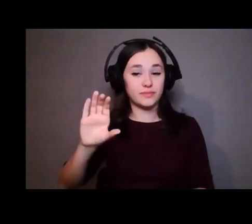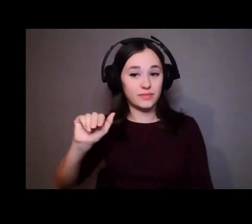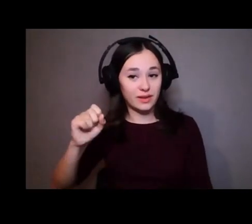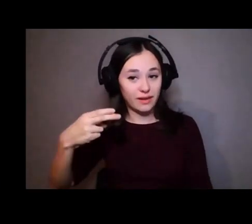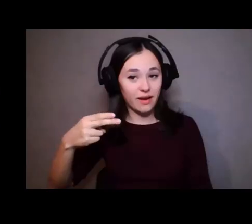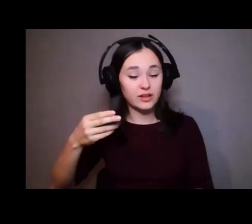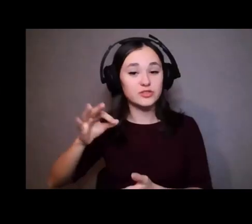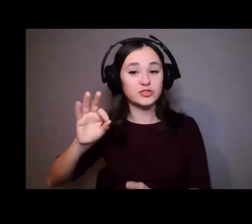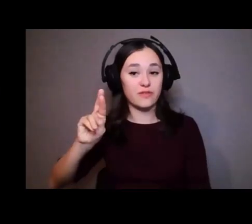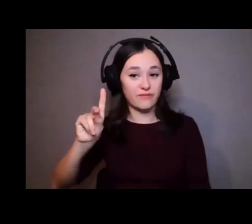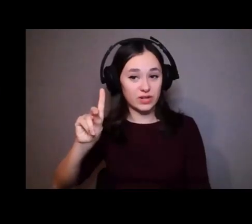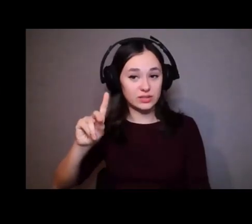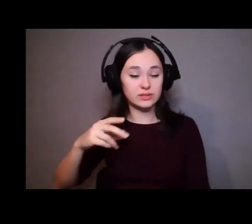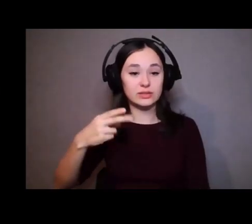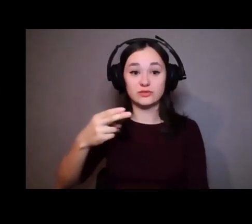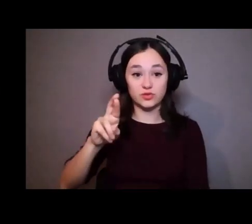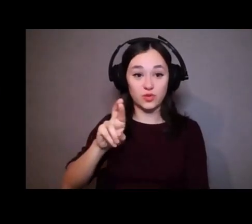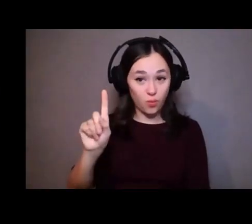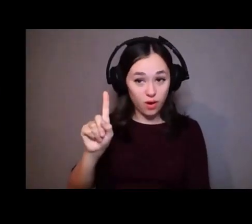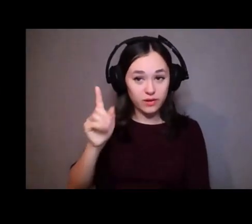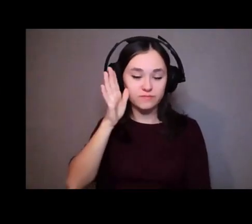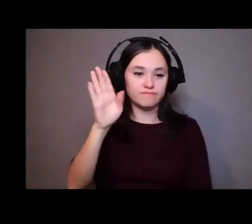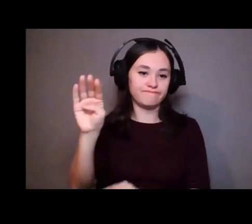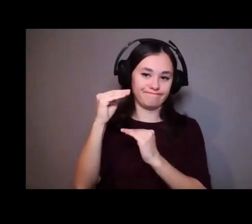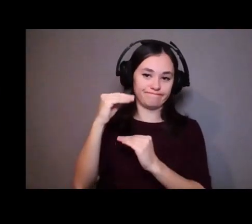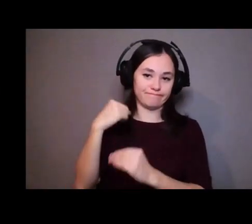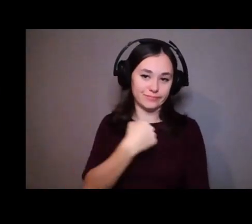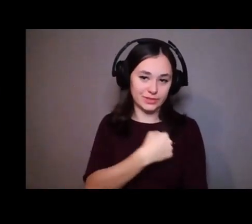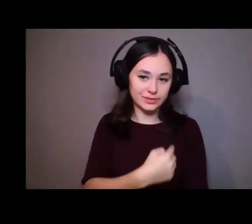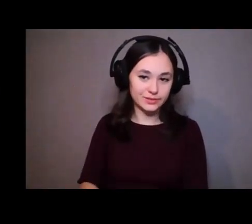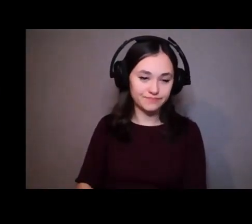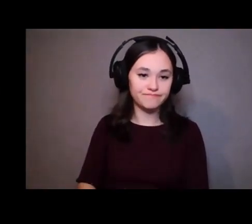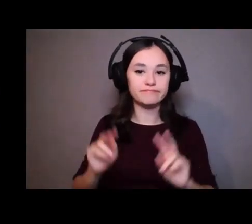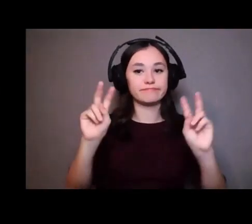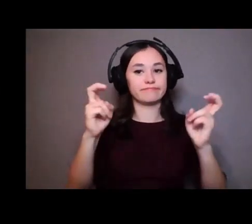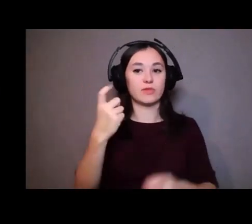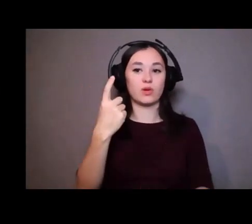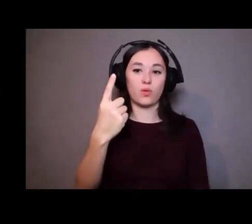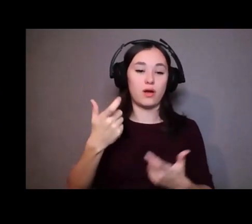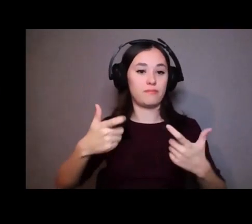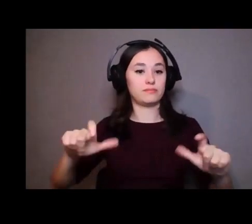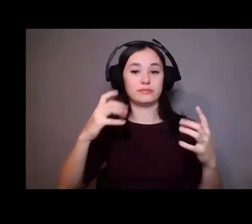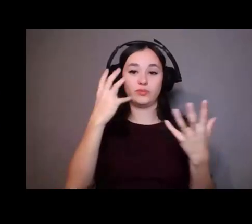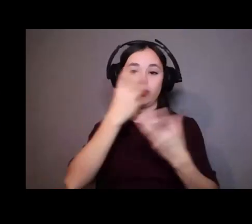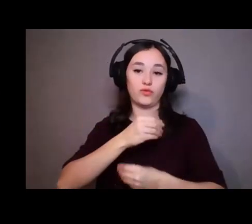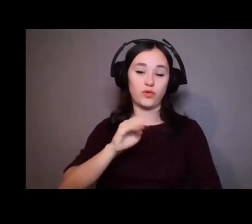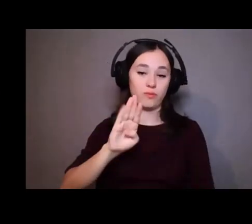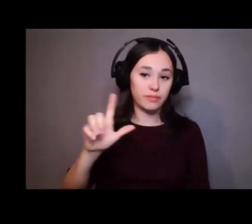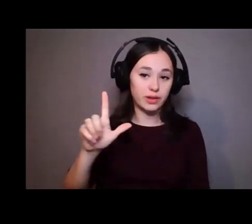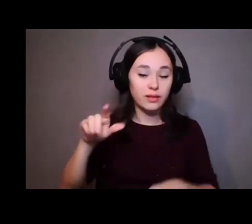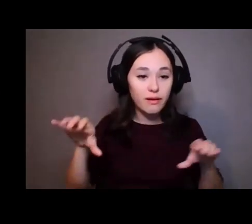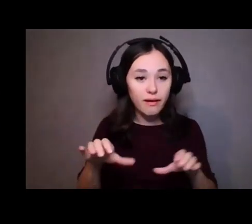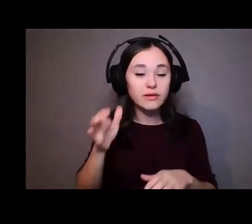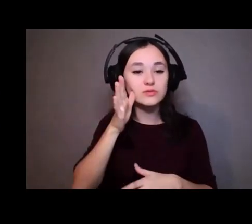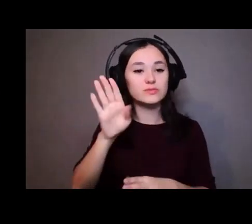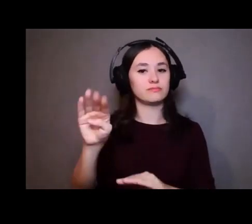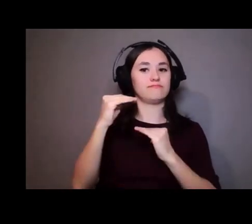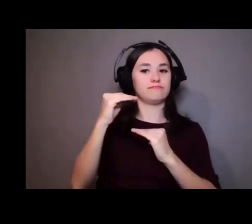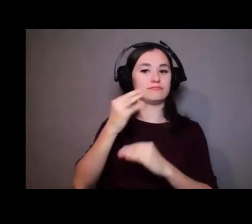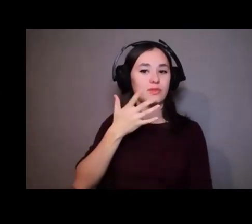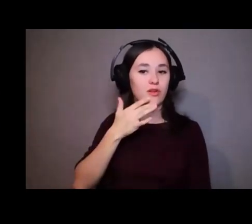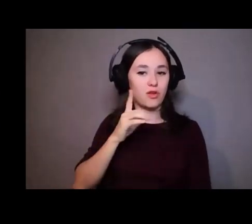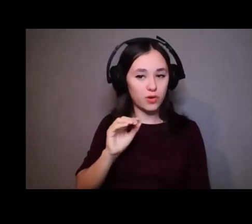passage of HR 1 frequently at the One Big Beautiful Bill Act will limit Colorado's ability to collect new cash